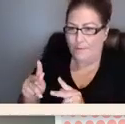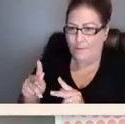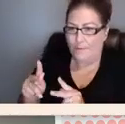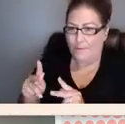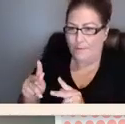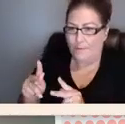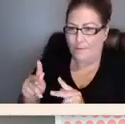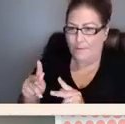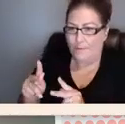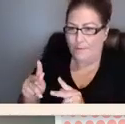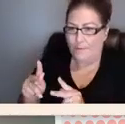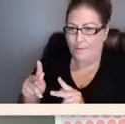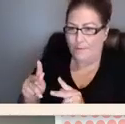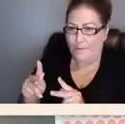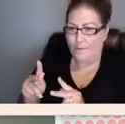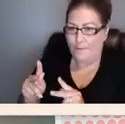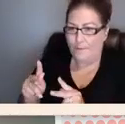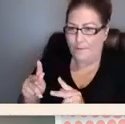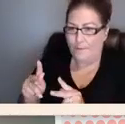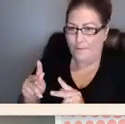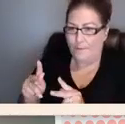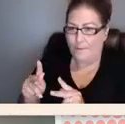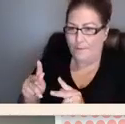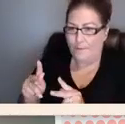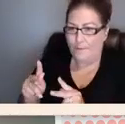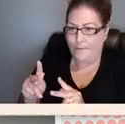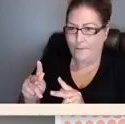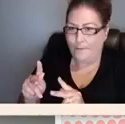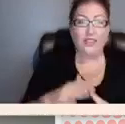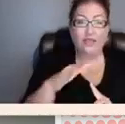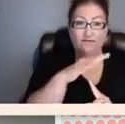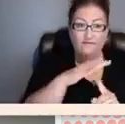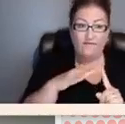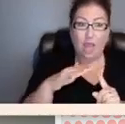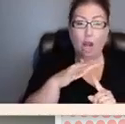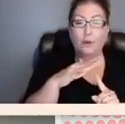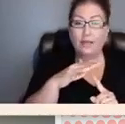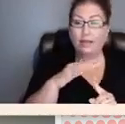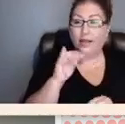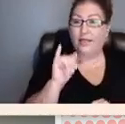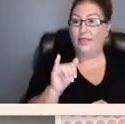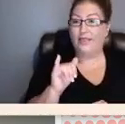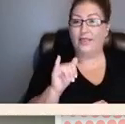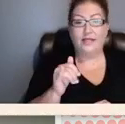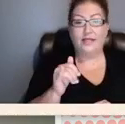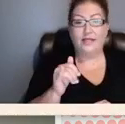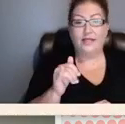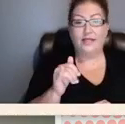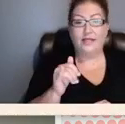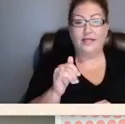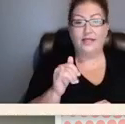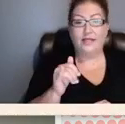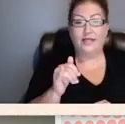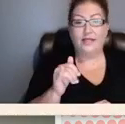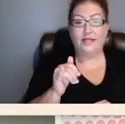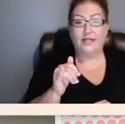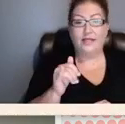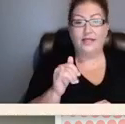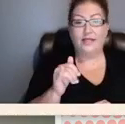disability. The environment is the built environment in terms of buildings,